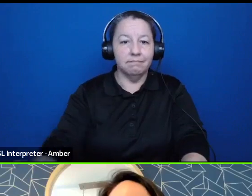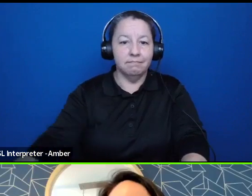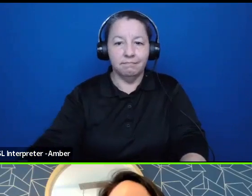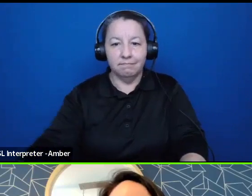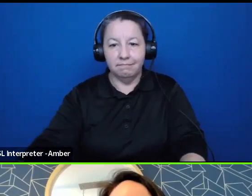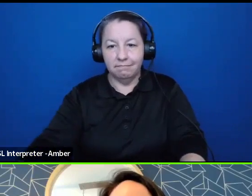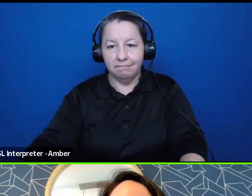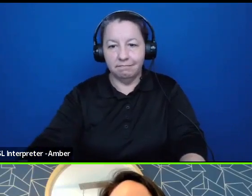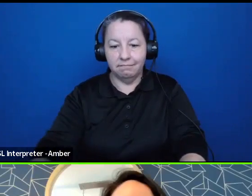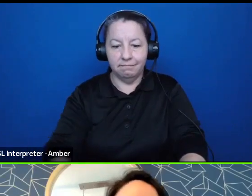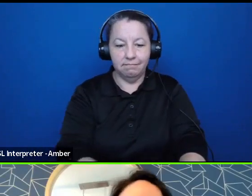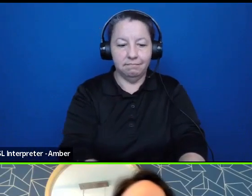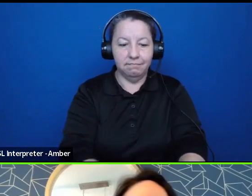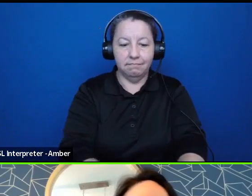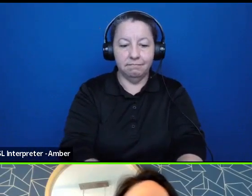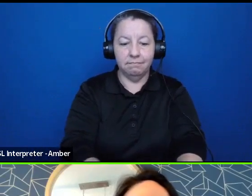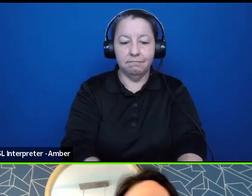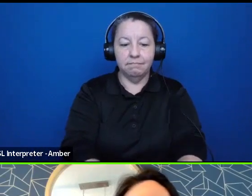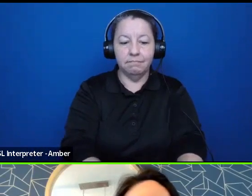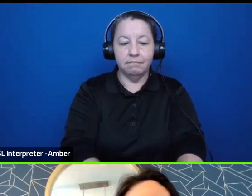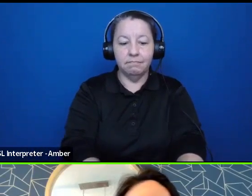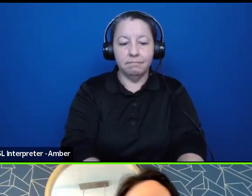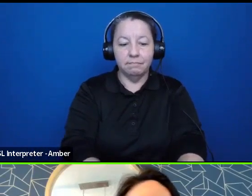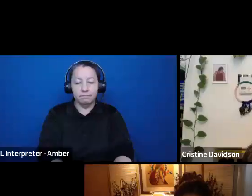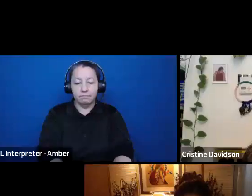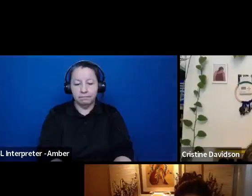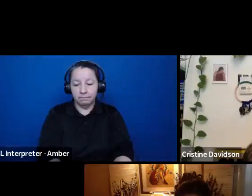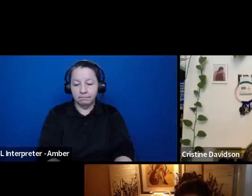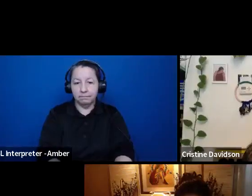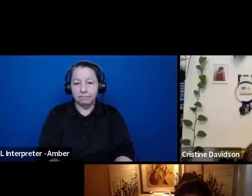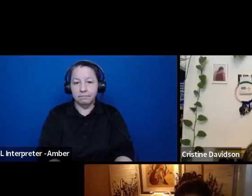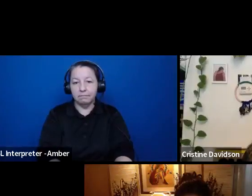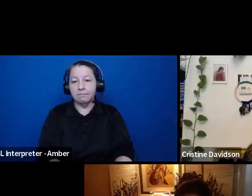I was remembering also about a,